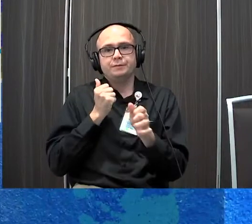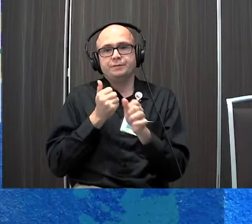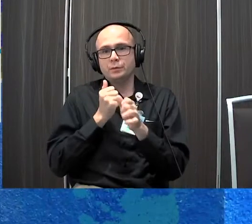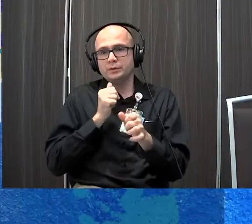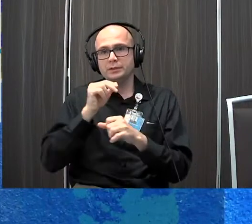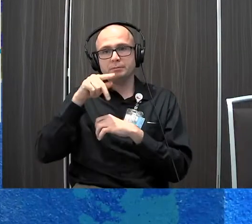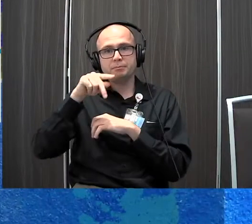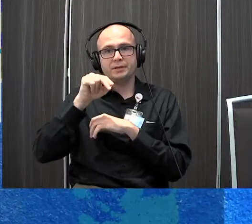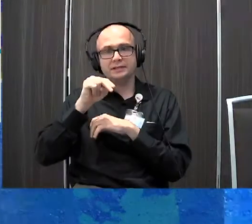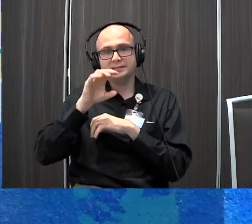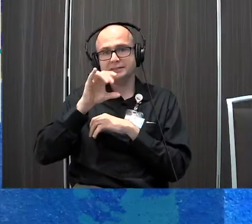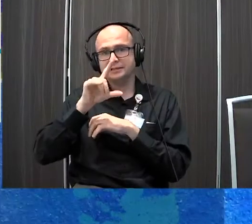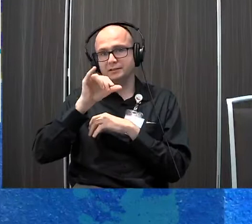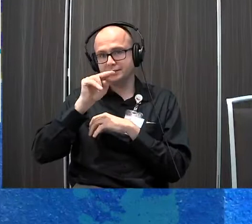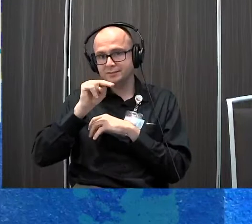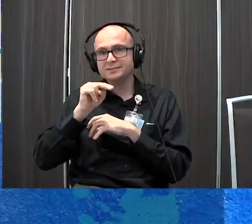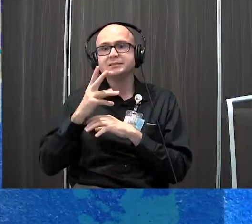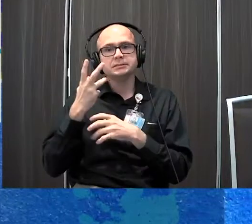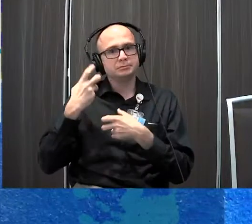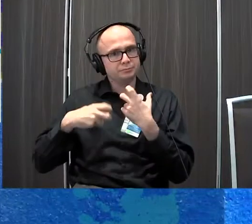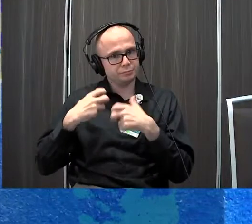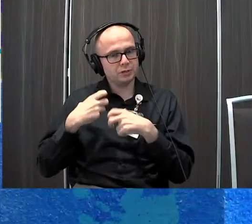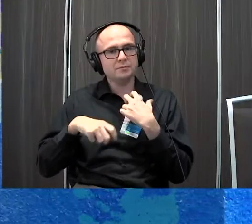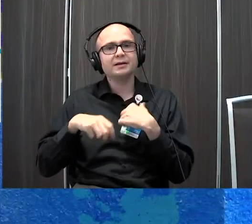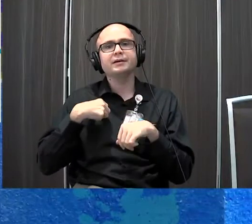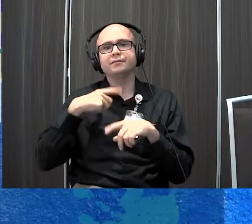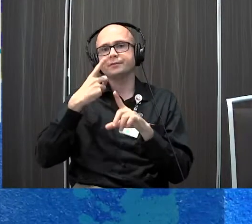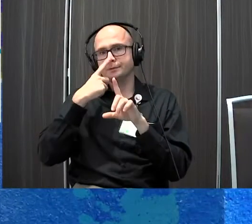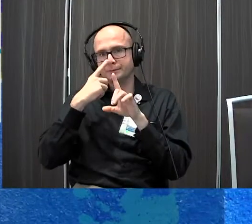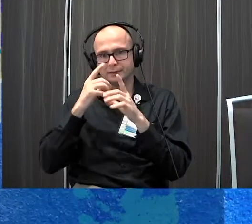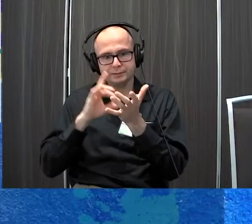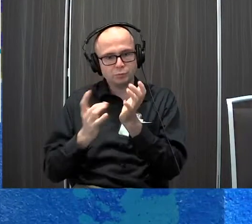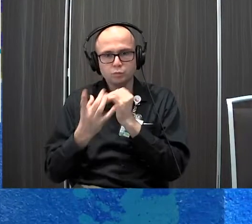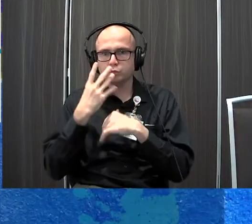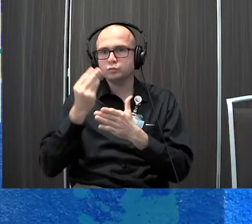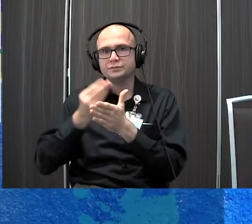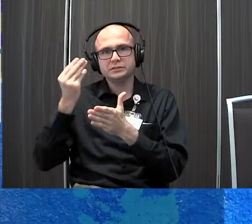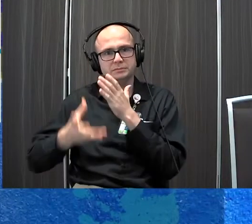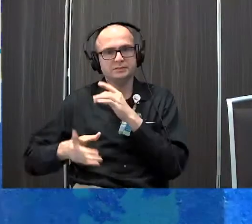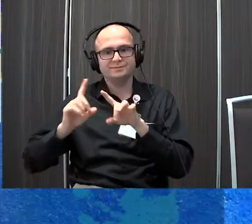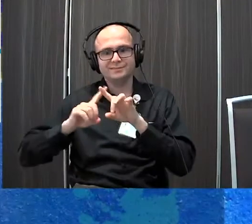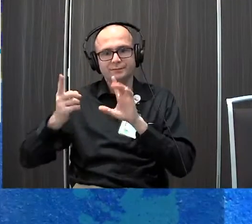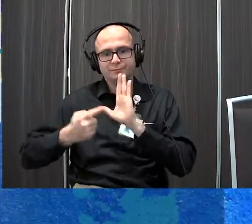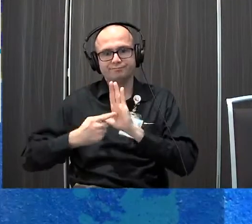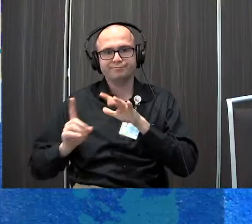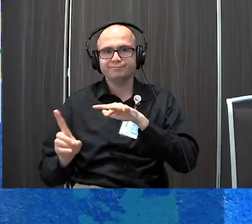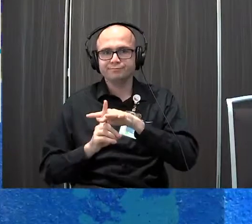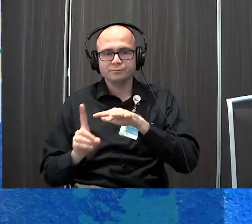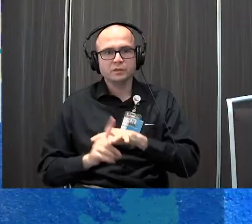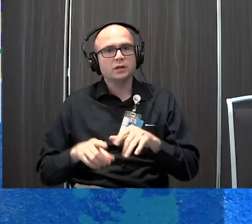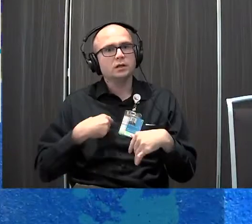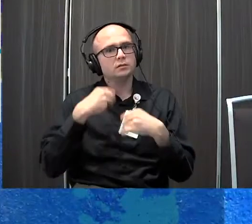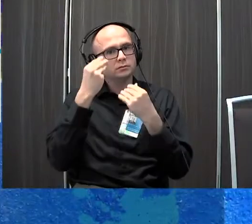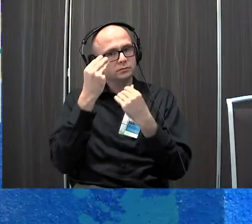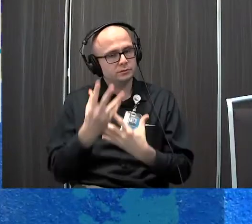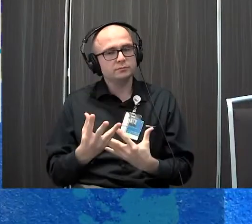penicillin, and that is a problem. They have to go to antibiotics that are more expensive and have more side effects. So I do just want to tell you that, give a